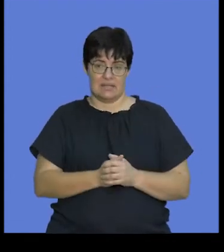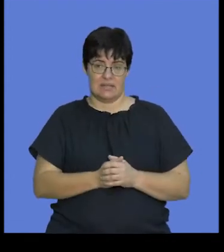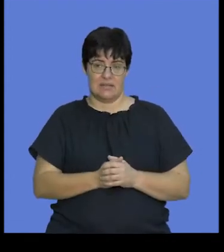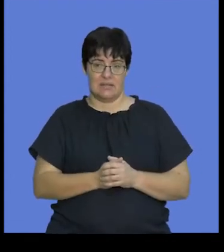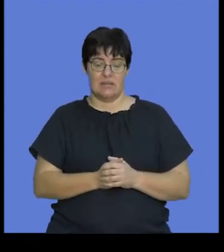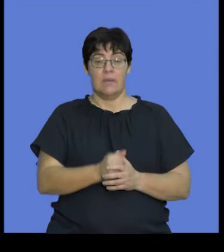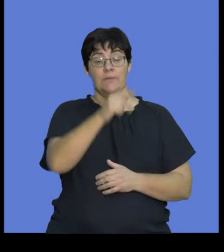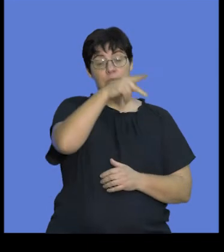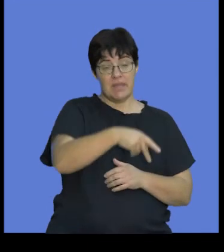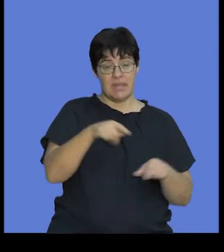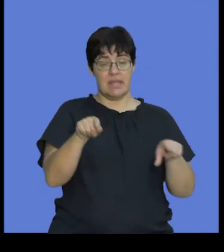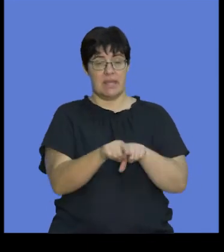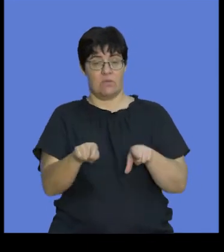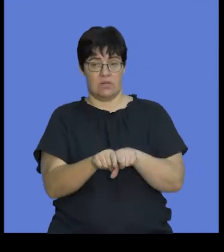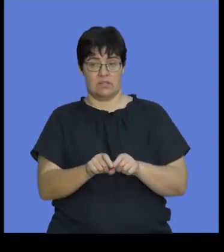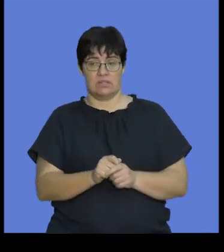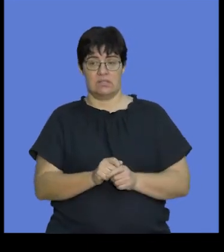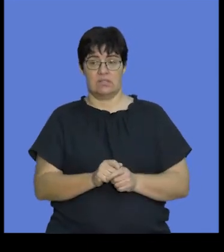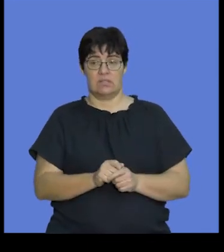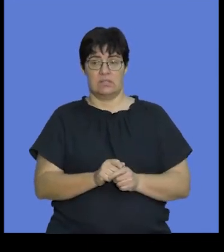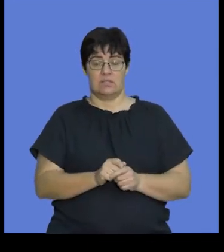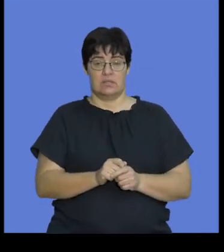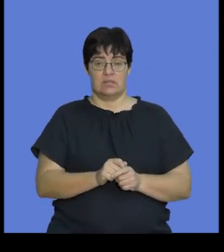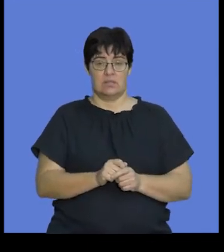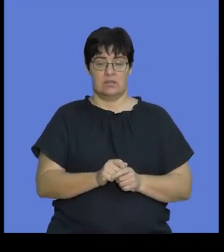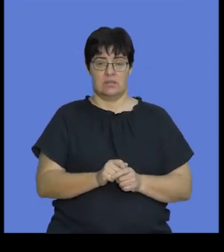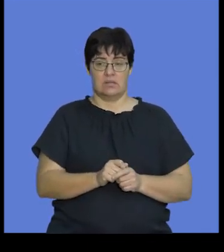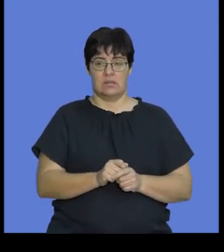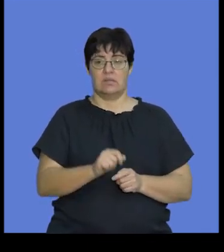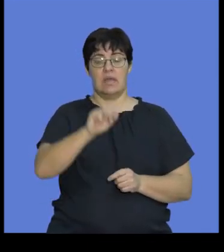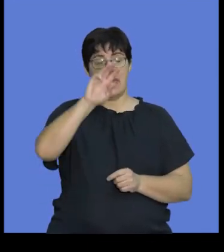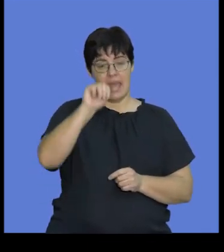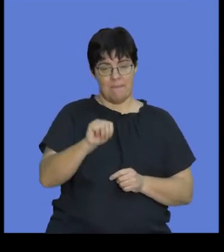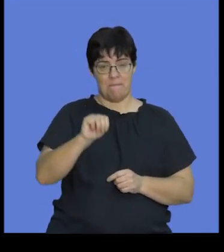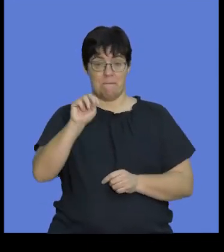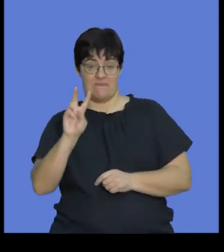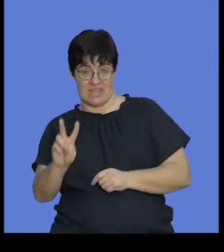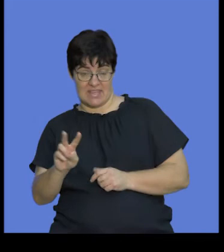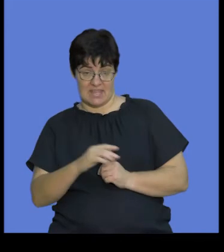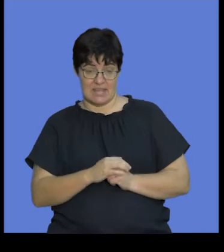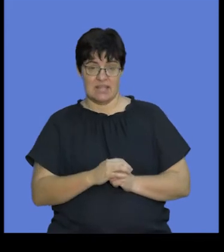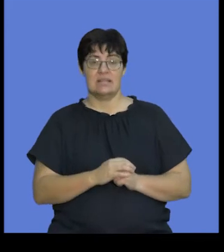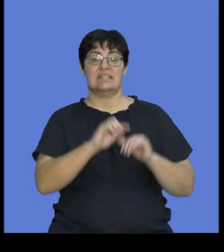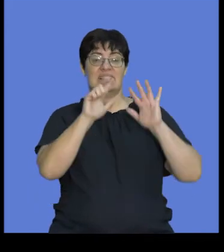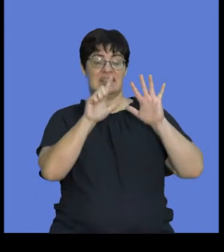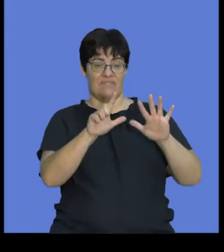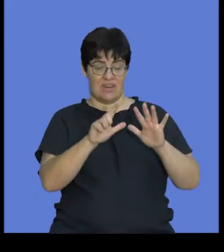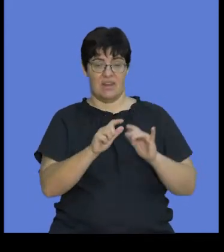know momentum is mass times volume, velocity. Okay, 7